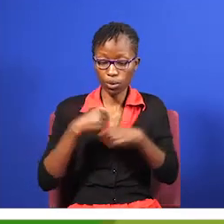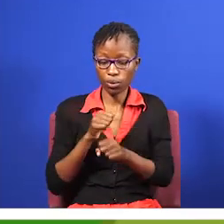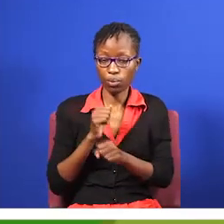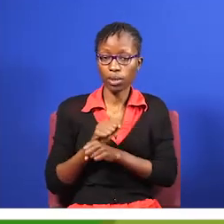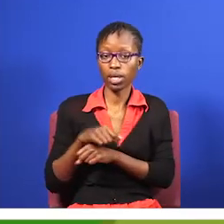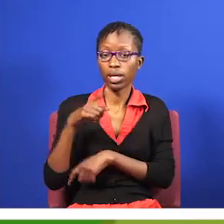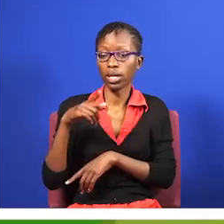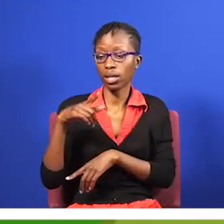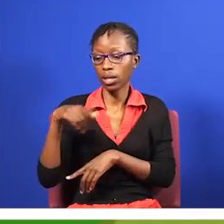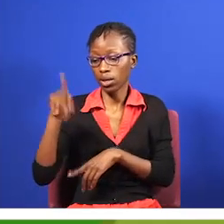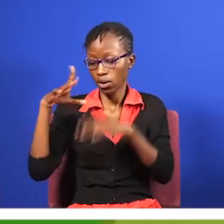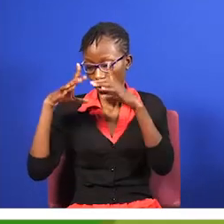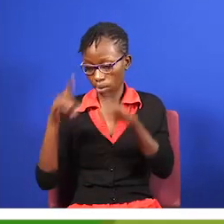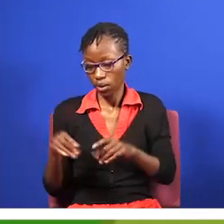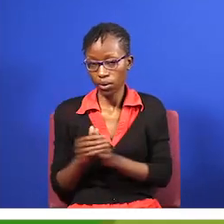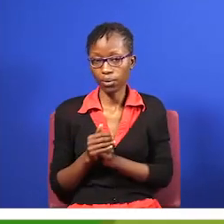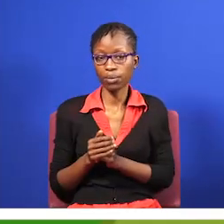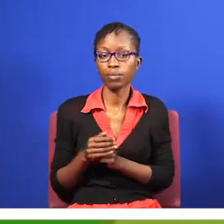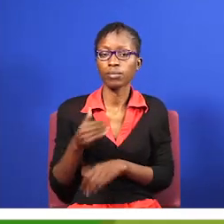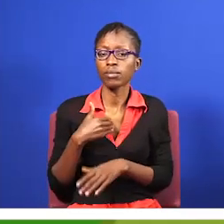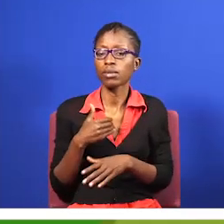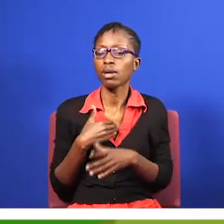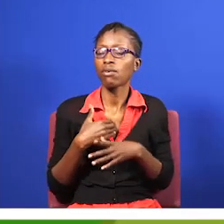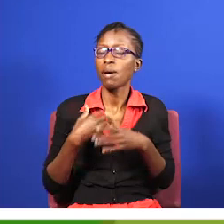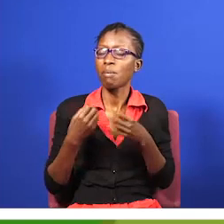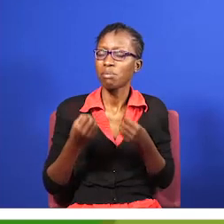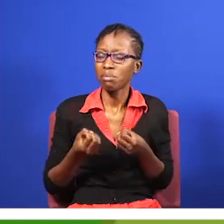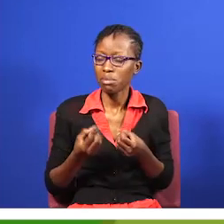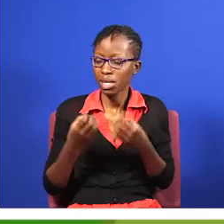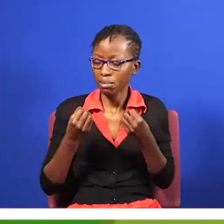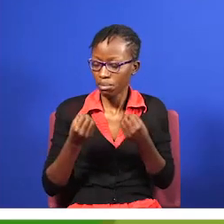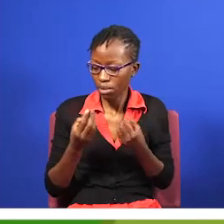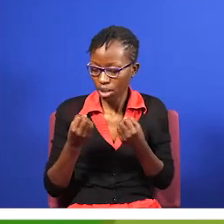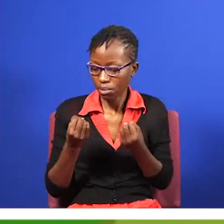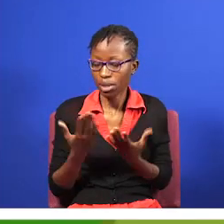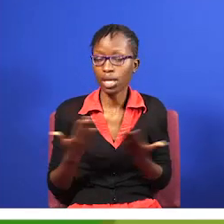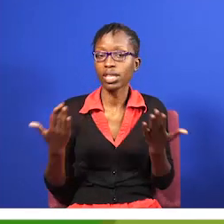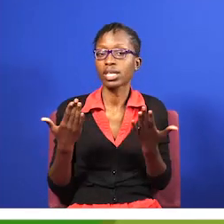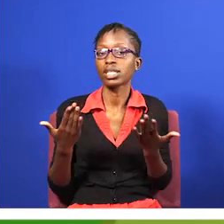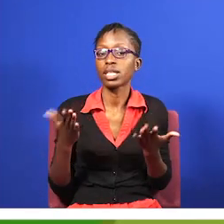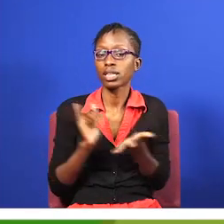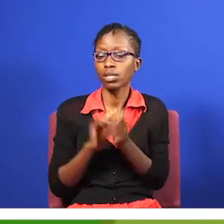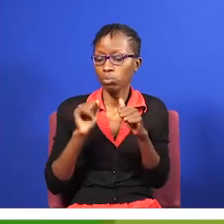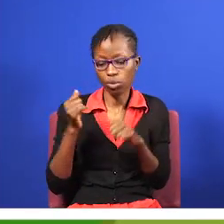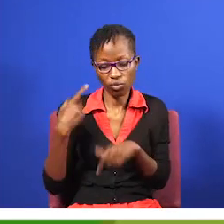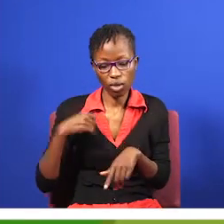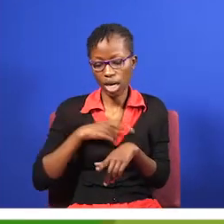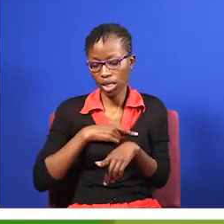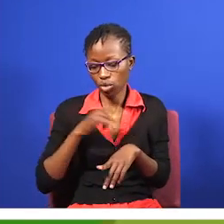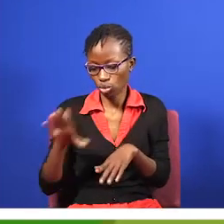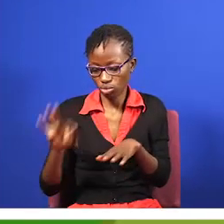the right choices. There are many things around us that we can choose